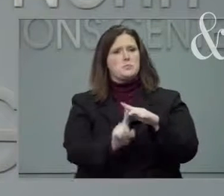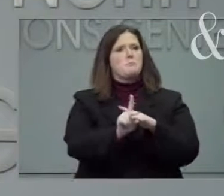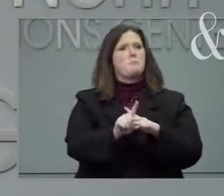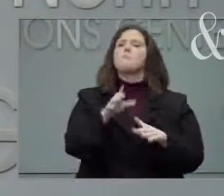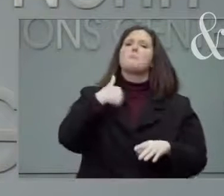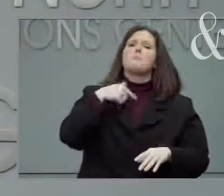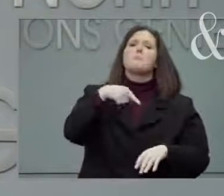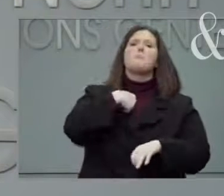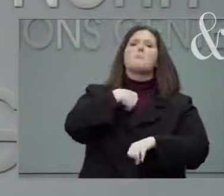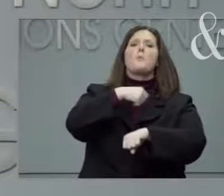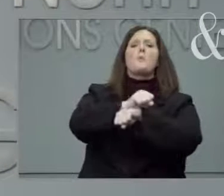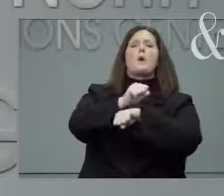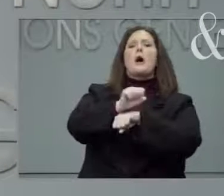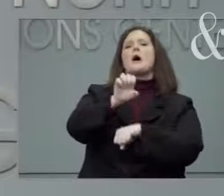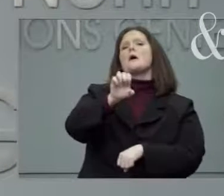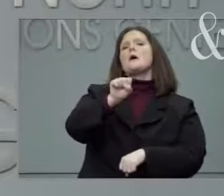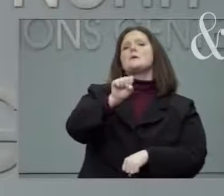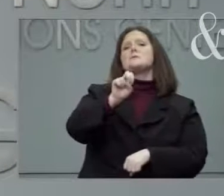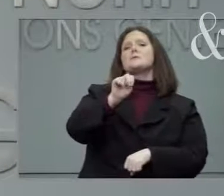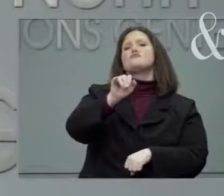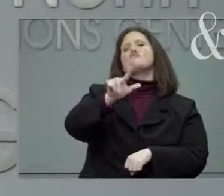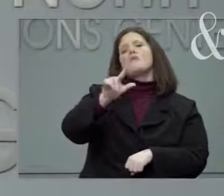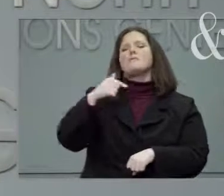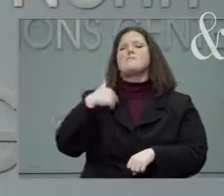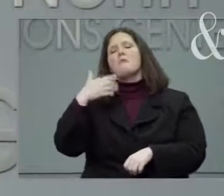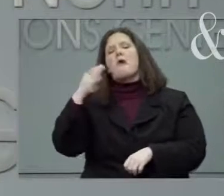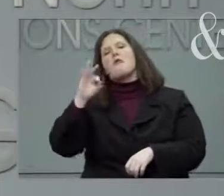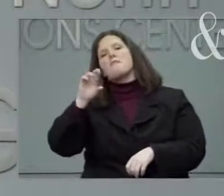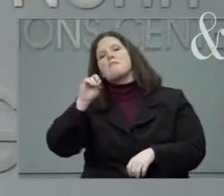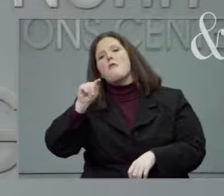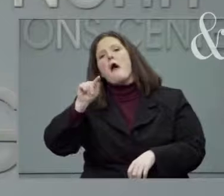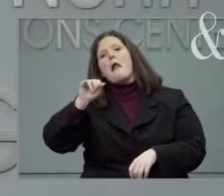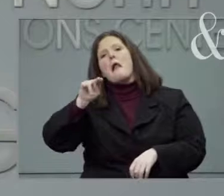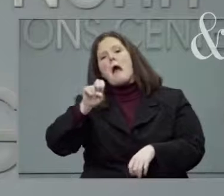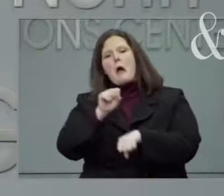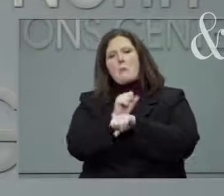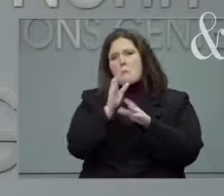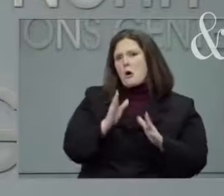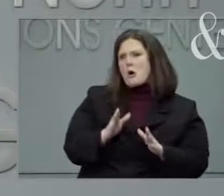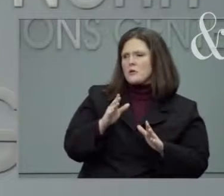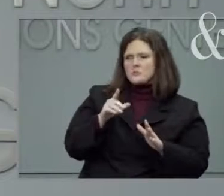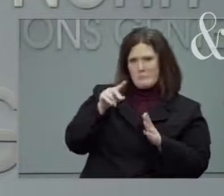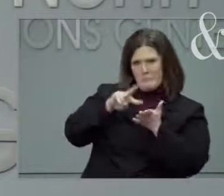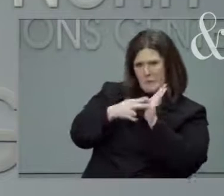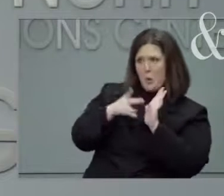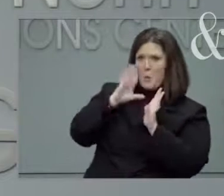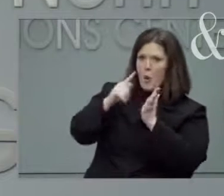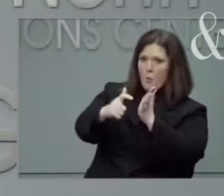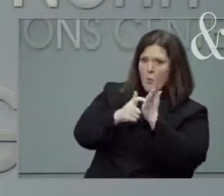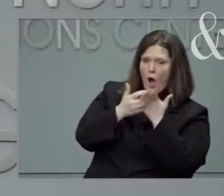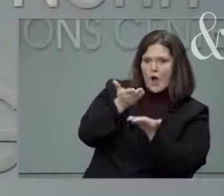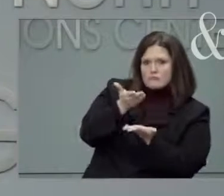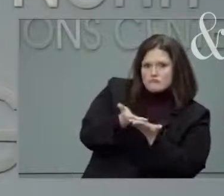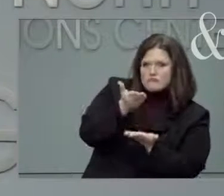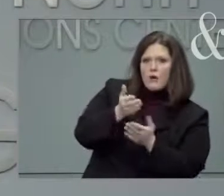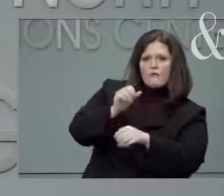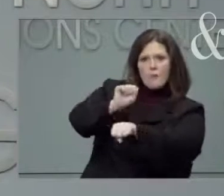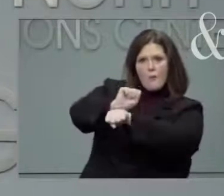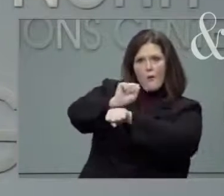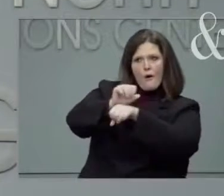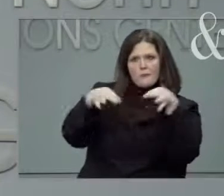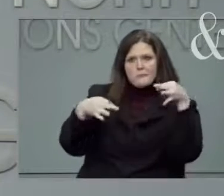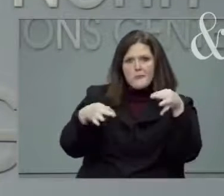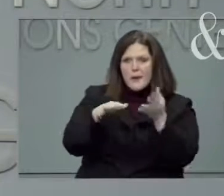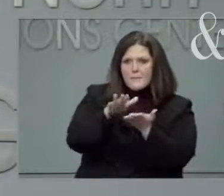Is there, I mean, under the current guidance, it doesn't appear there's any identification required. You know, what mechanism is there to preclude not necessarily